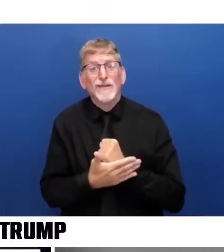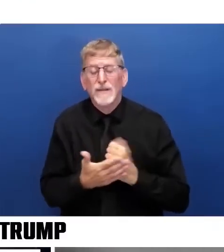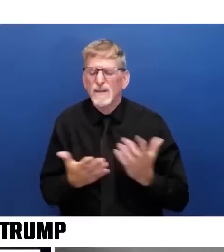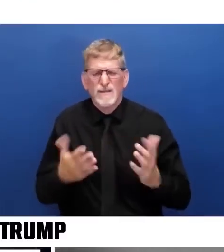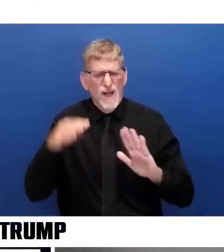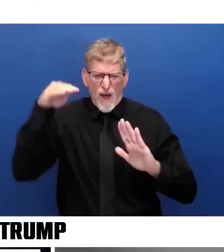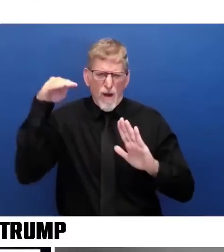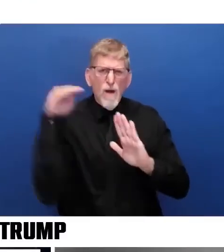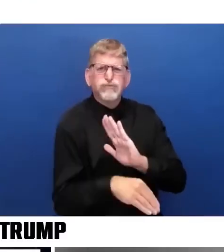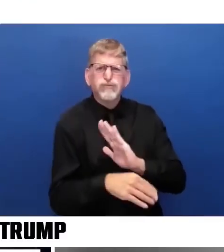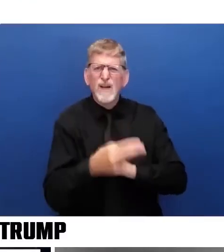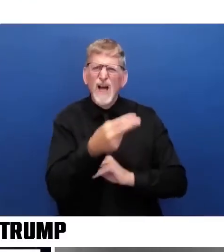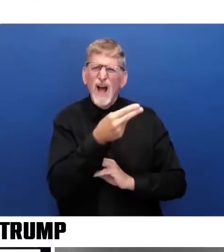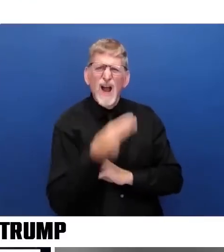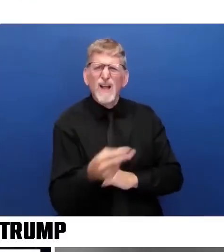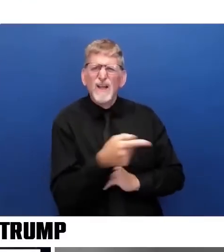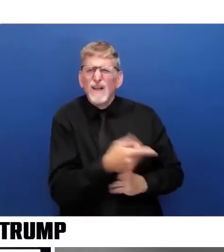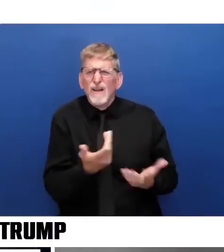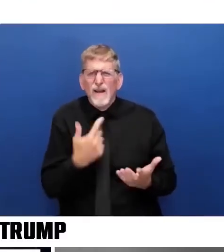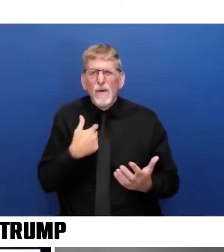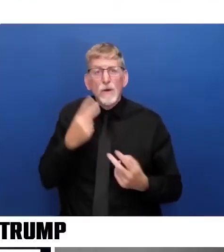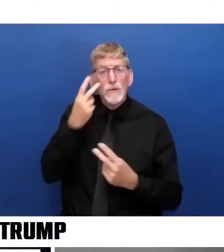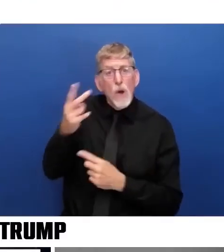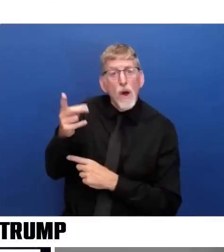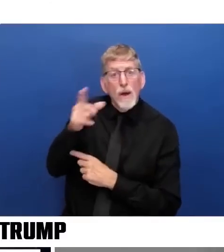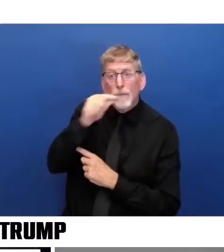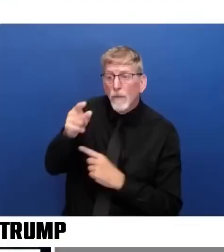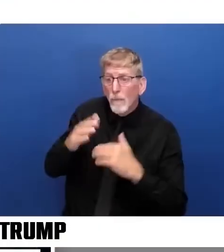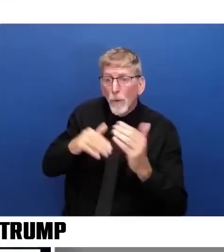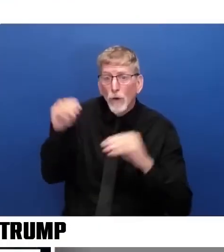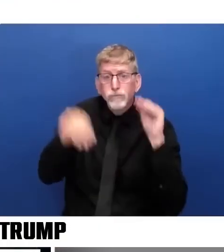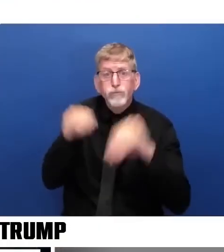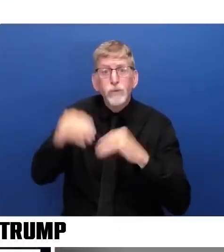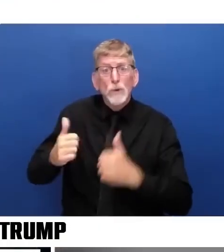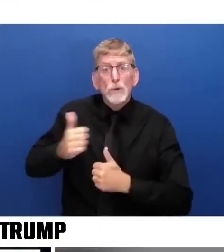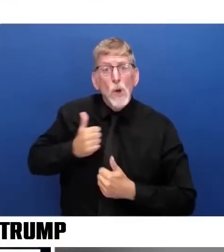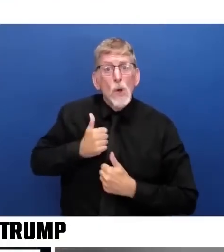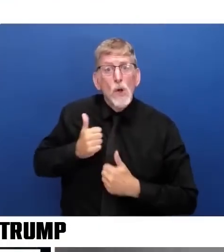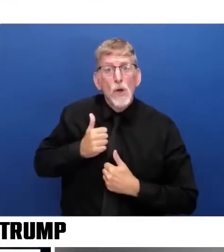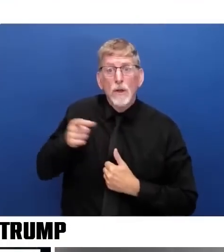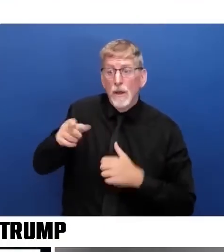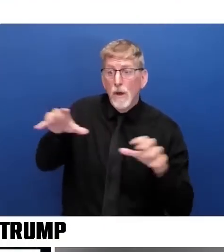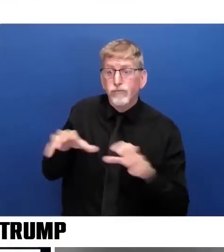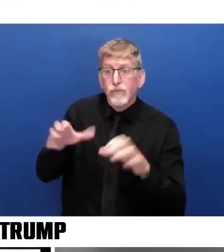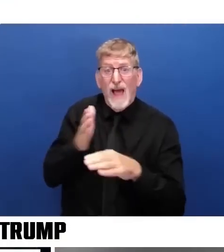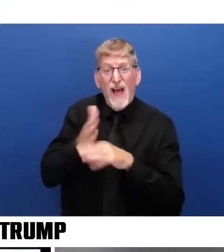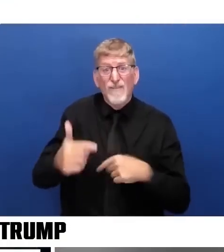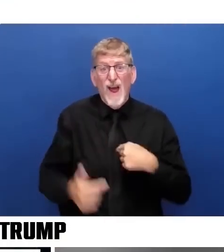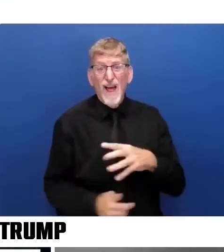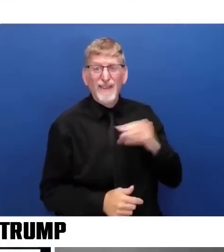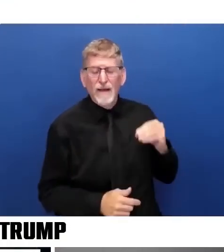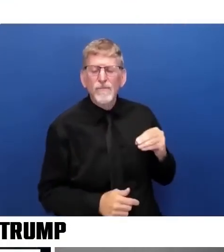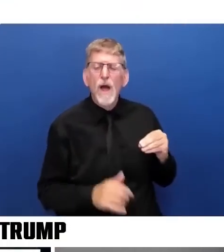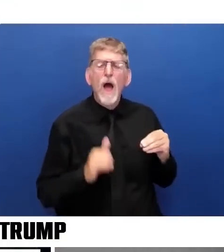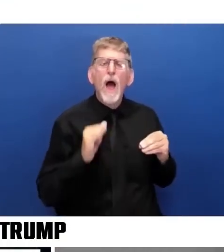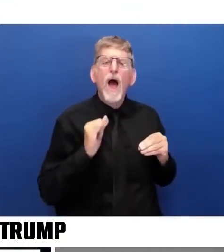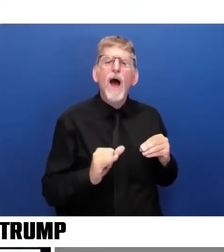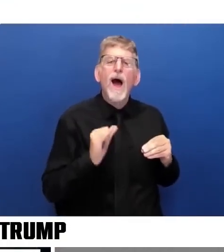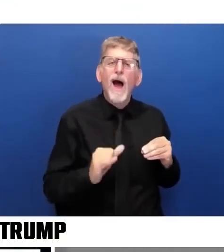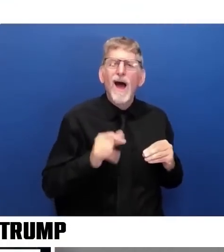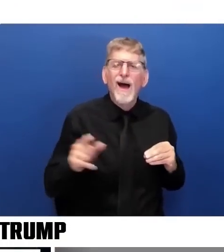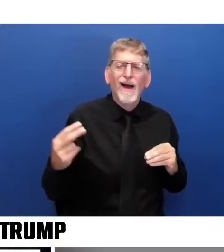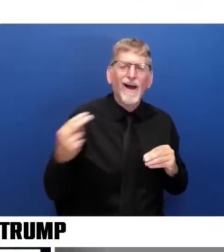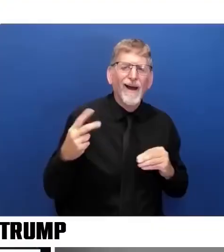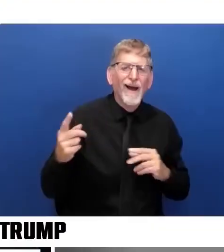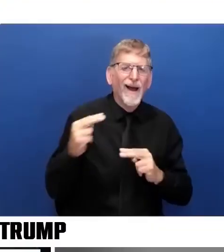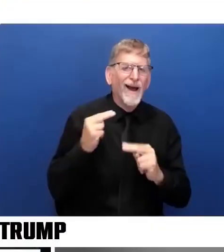building up soldiers, he did it after I left, I said, oh, he must be negotiating. It must be a good, strong point of negotiation.